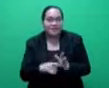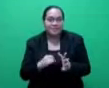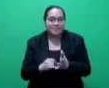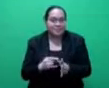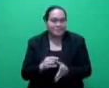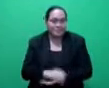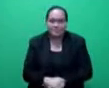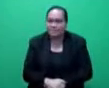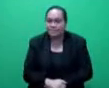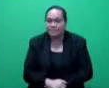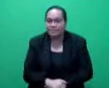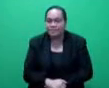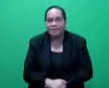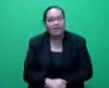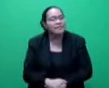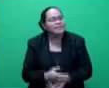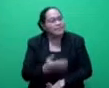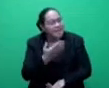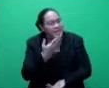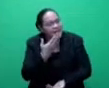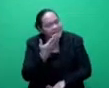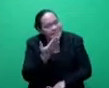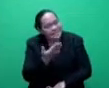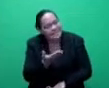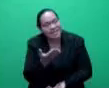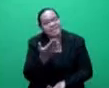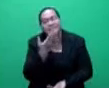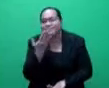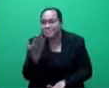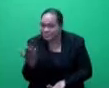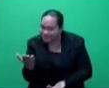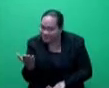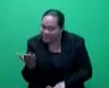Thank you, Mr. Speaker. I thank the Honourable Minister for her very